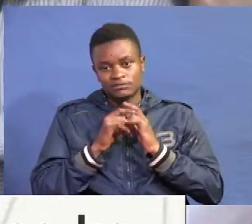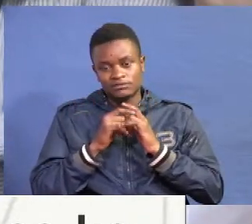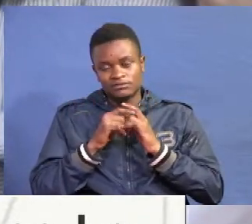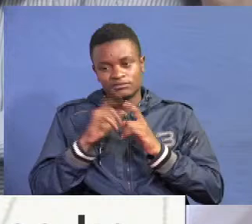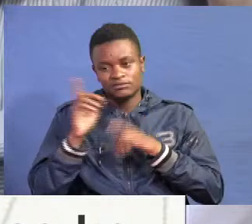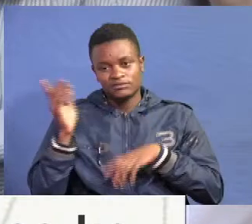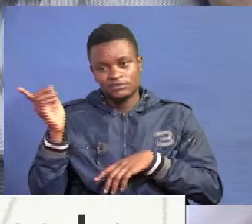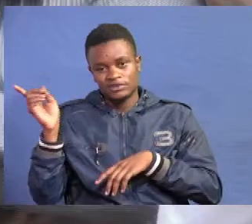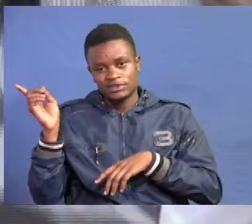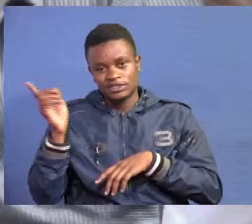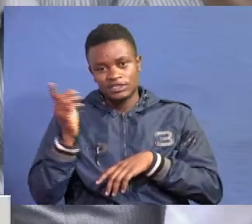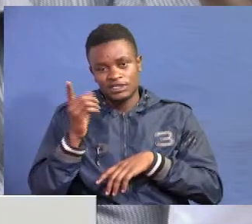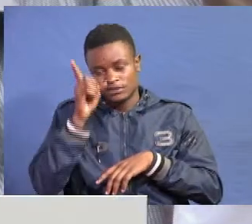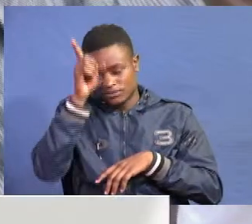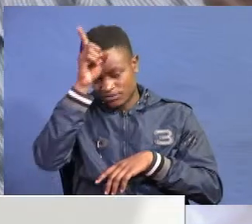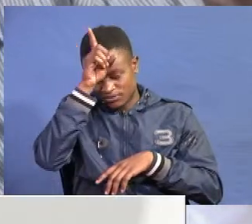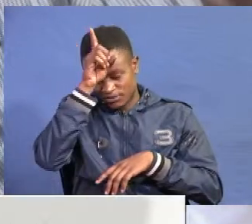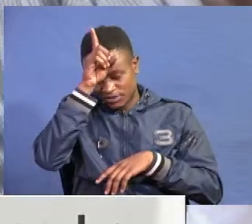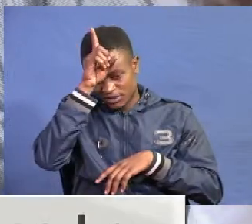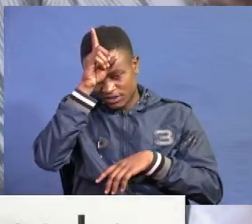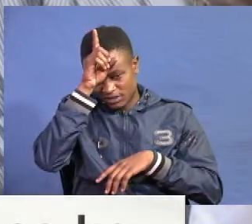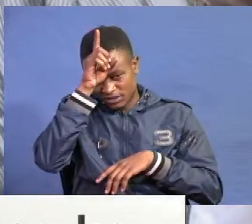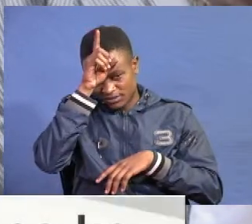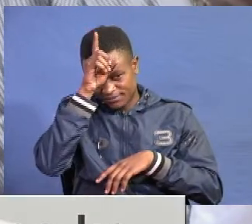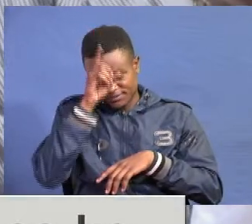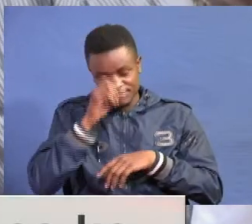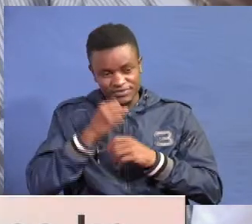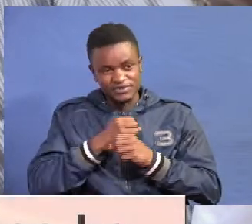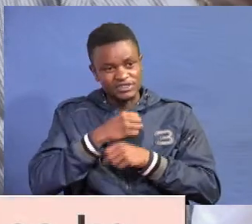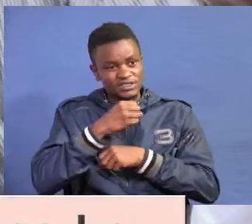Hapa hii village iko miaka karibu